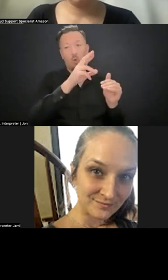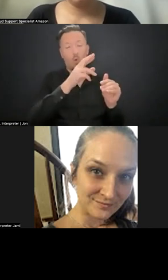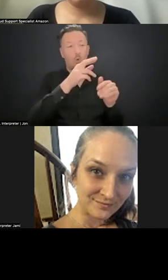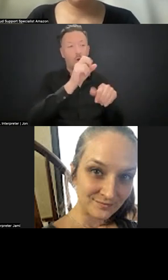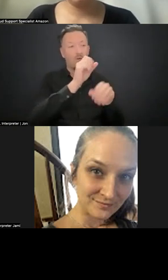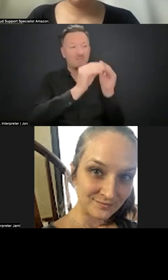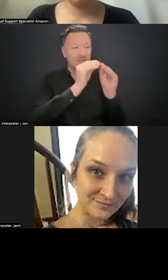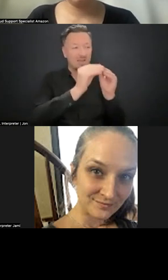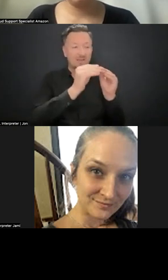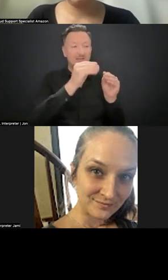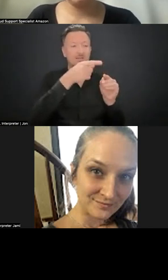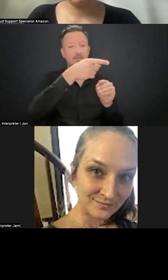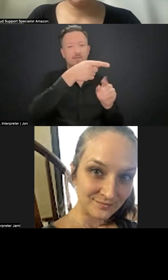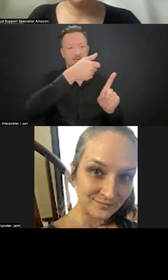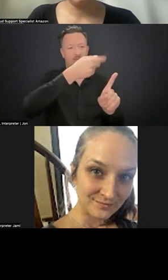that?